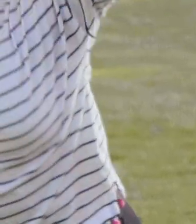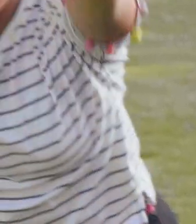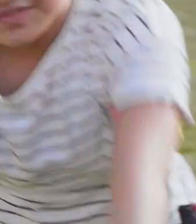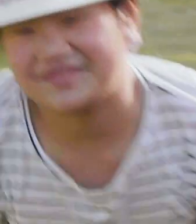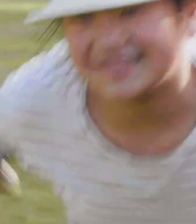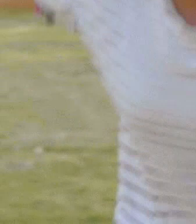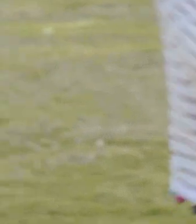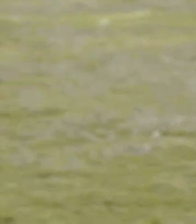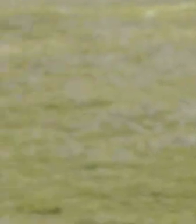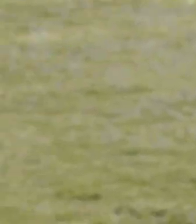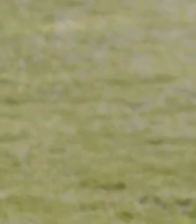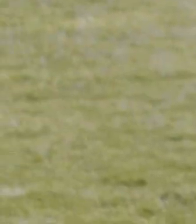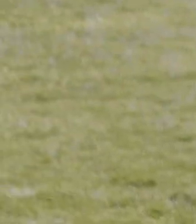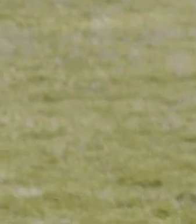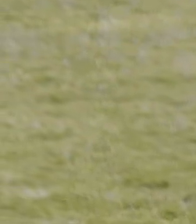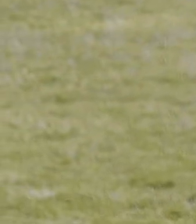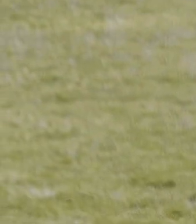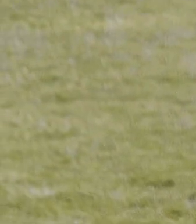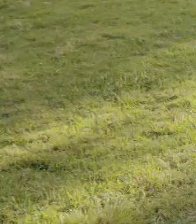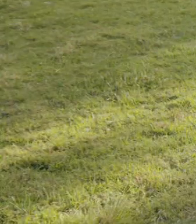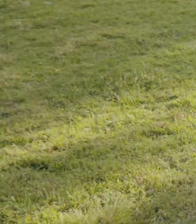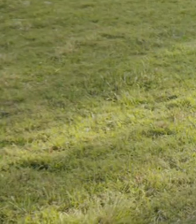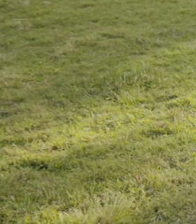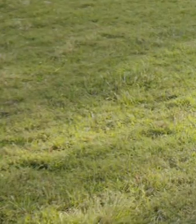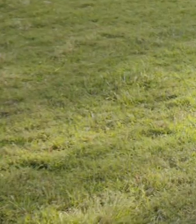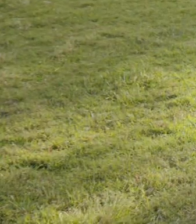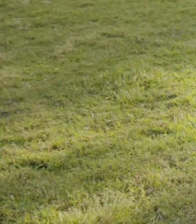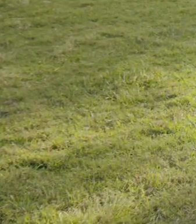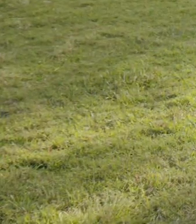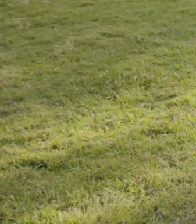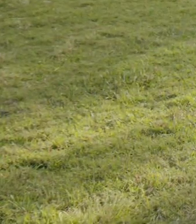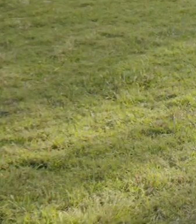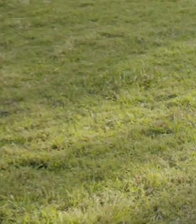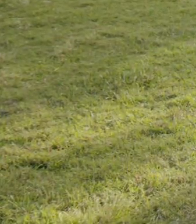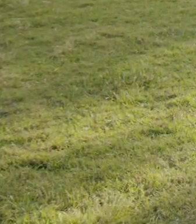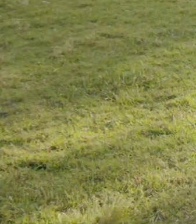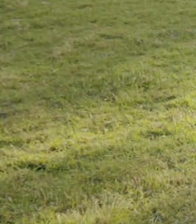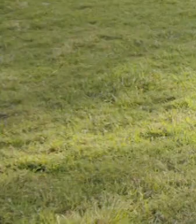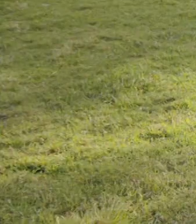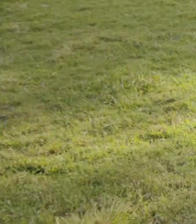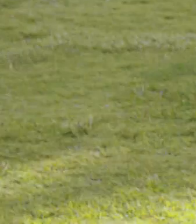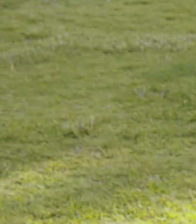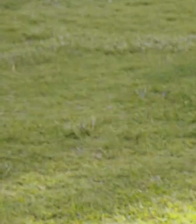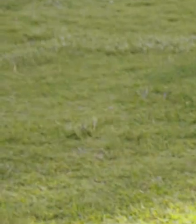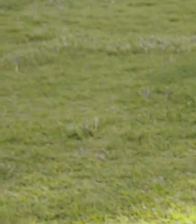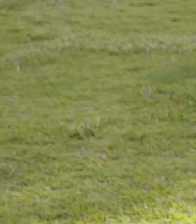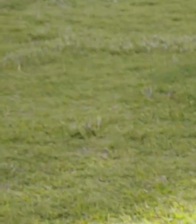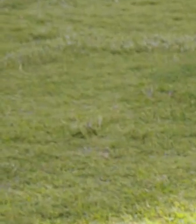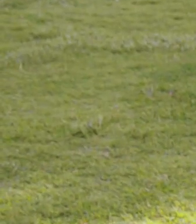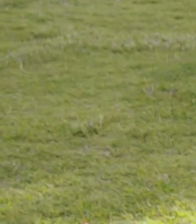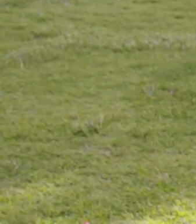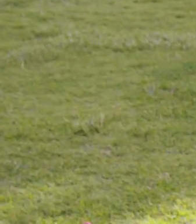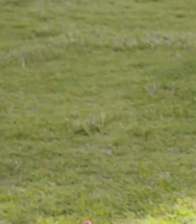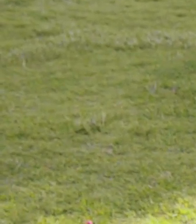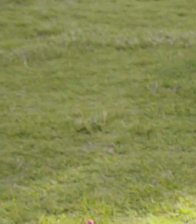Butterfly, pull through. Big, big arms. That's it. One more. Woo. Nice work. Thanks for being active